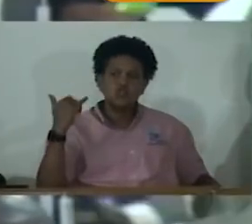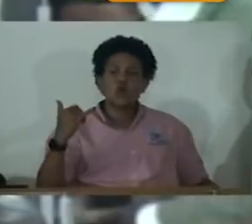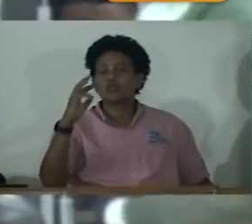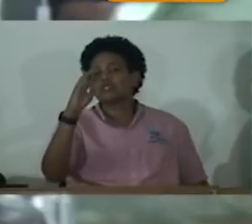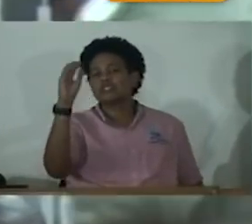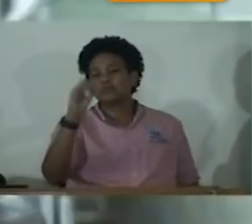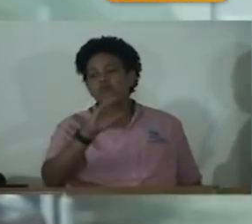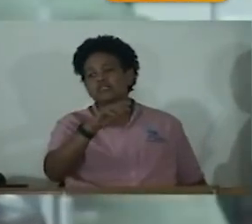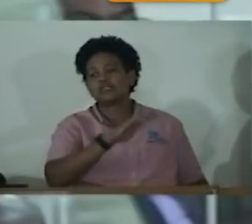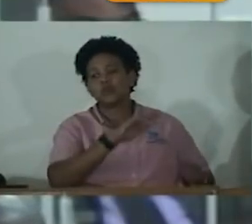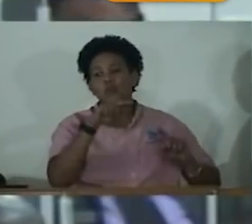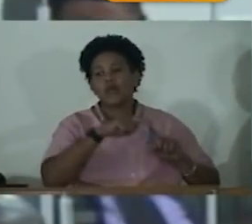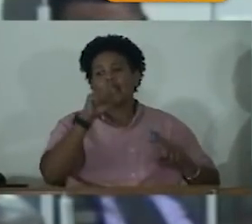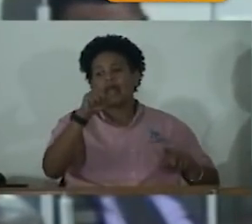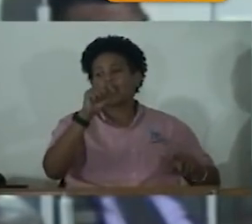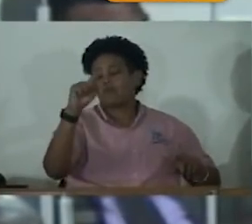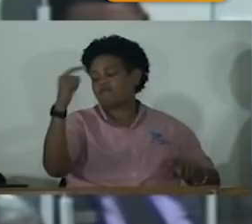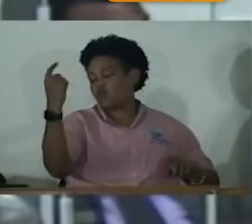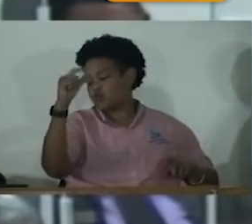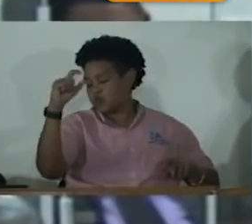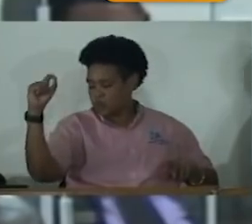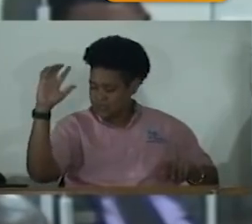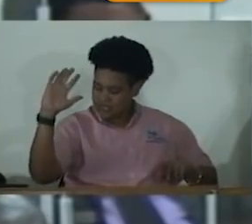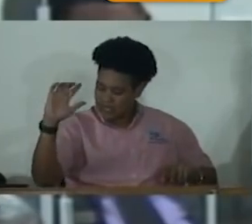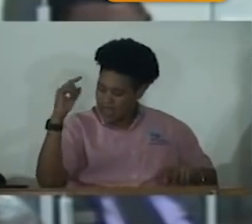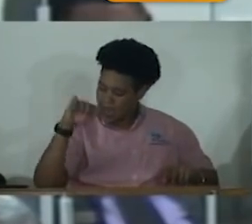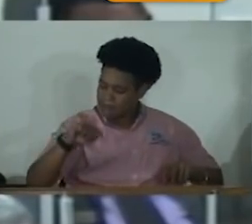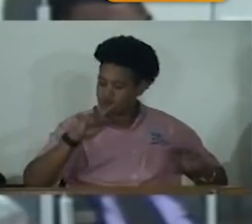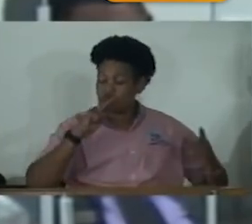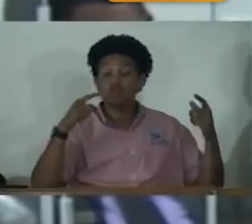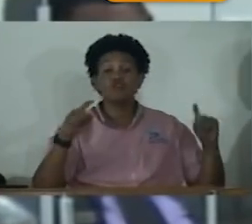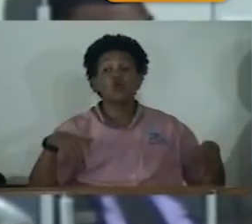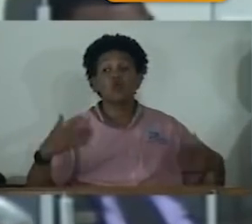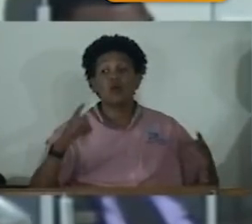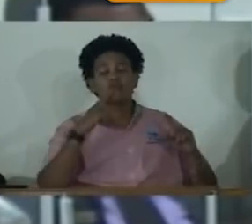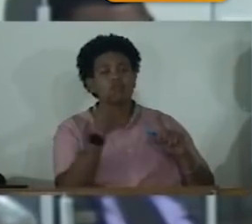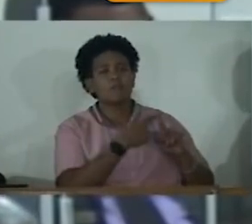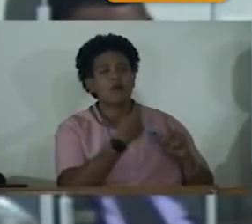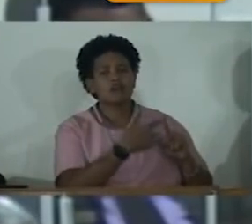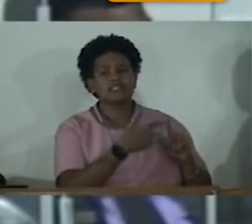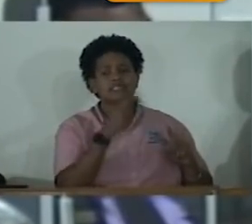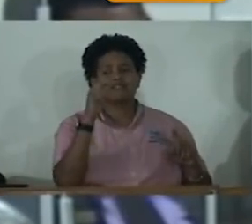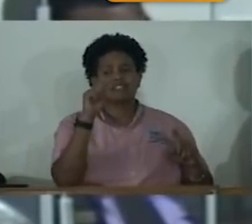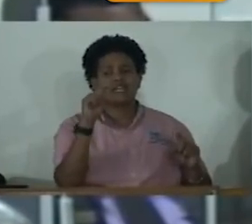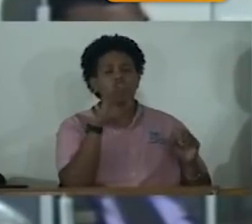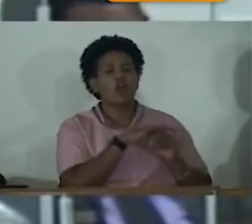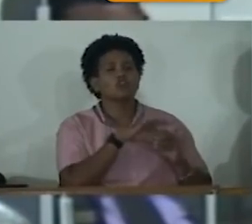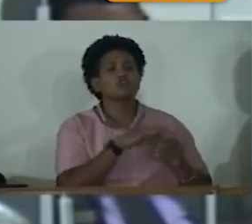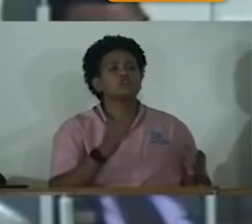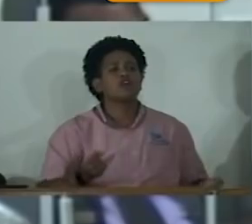2021-2022 sectoral debate in the House of Representatives this week. This has resulted in positive net contributions